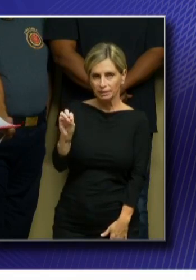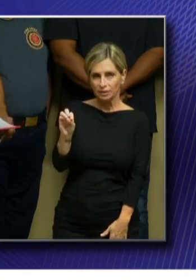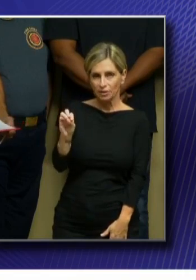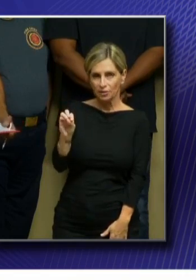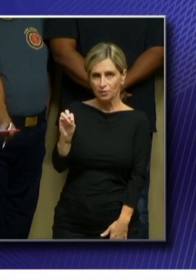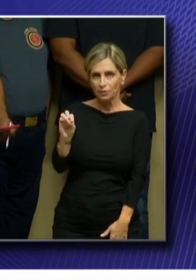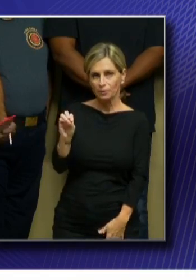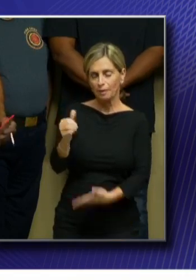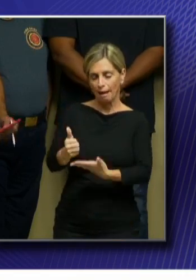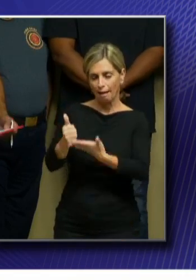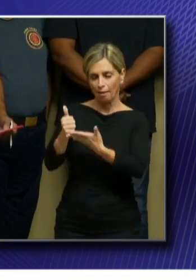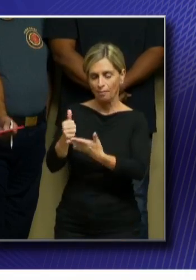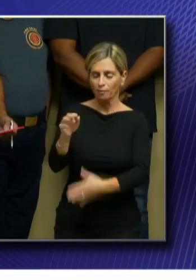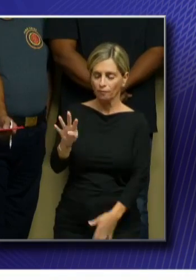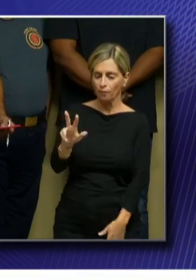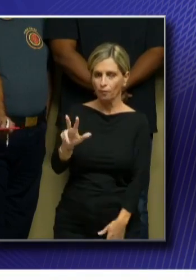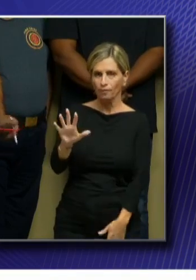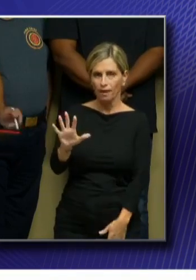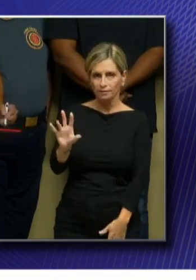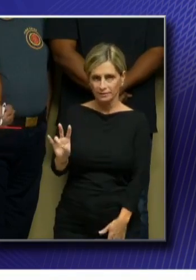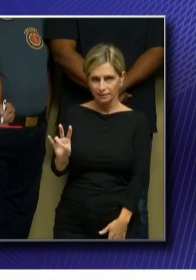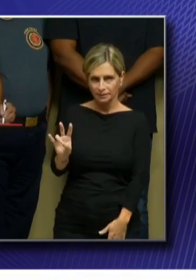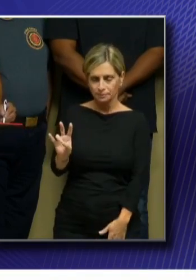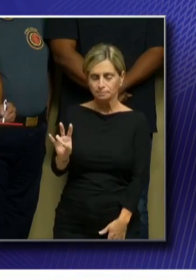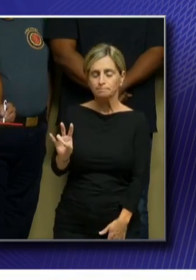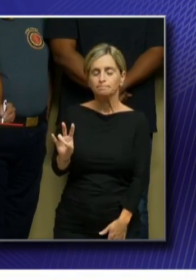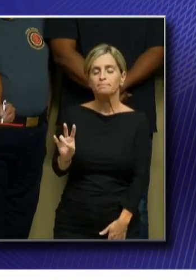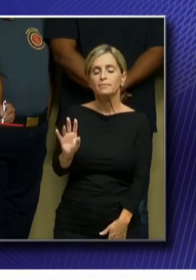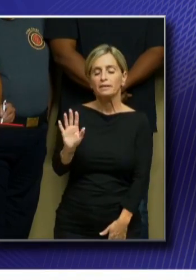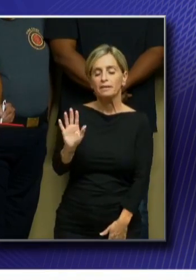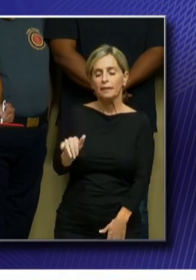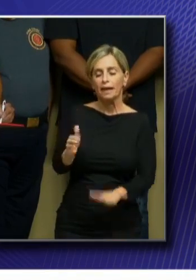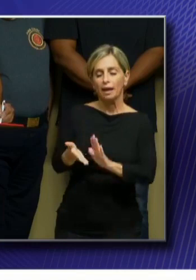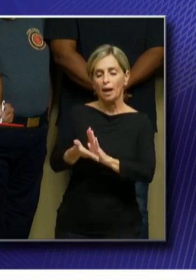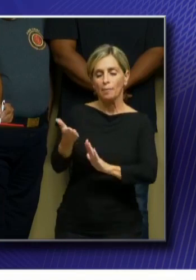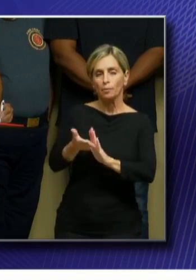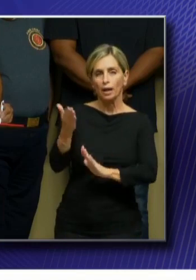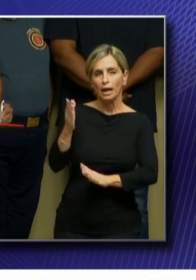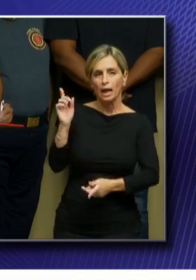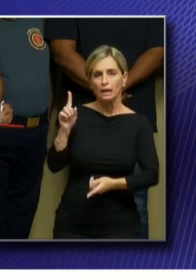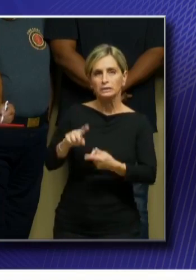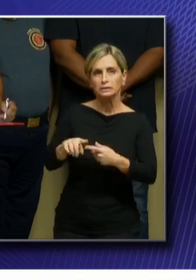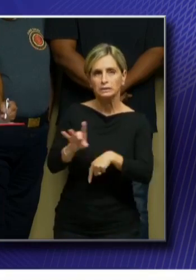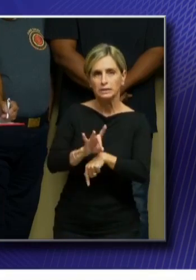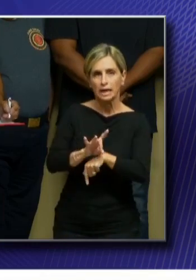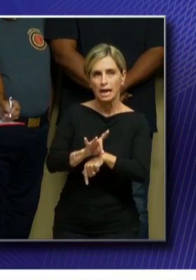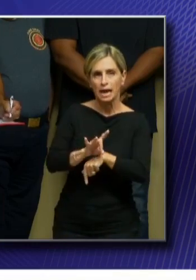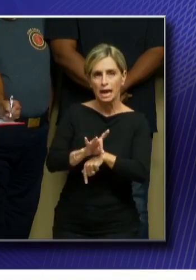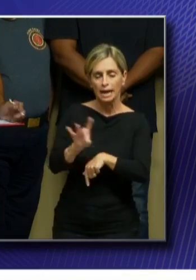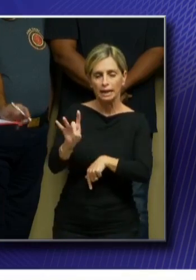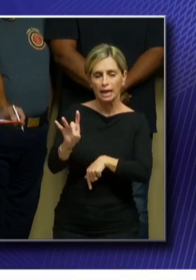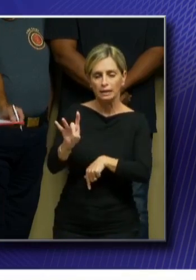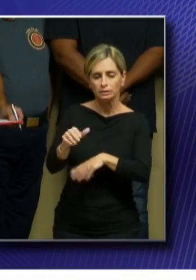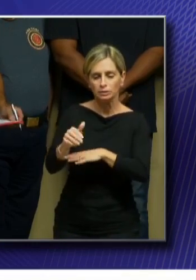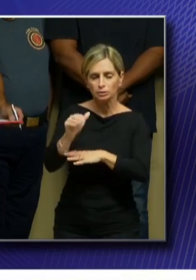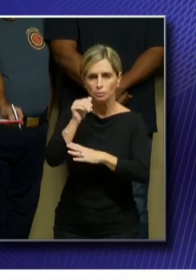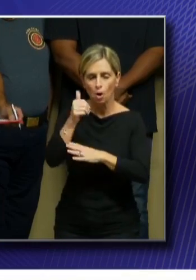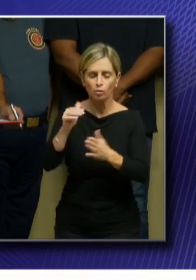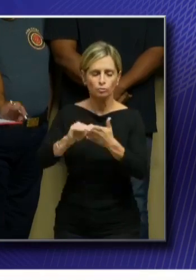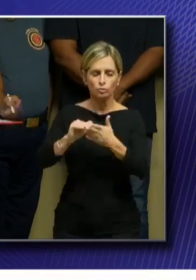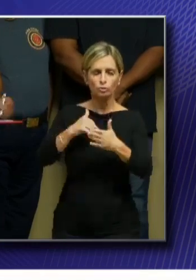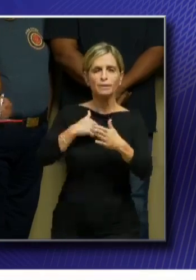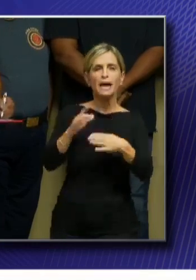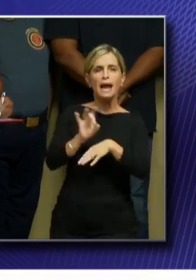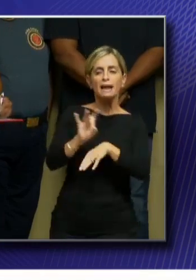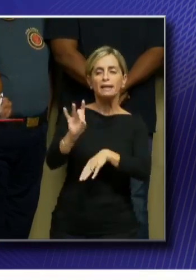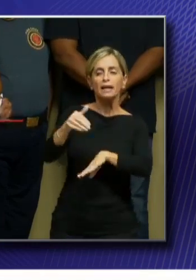772-460-HELP or 4357. They'll be in operation until 8 p.m. tomorrow, or excuse me, 8 p.m. tonight, and